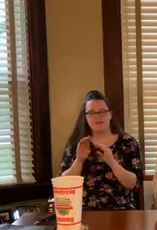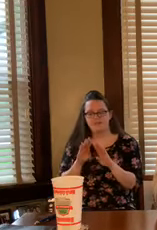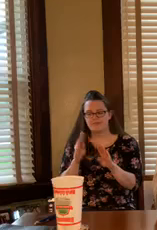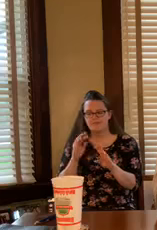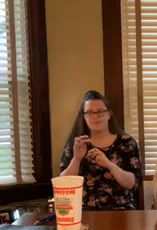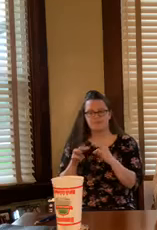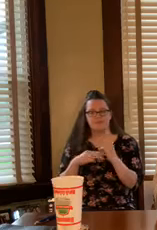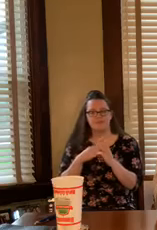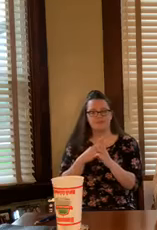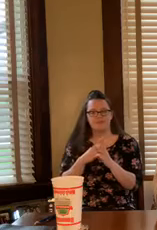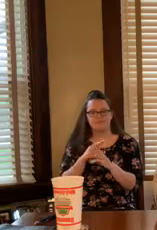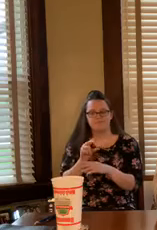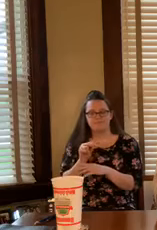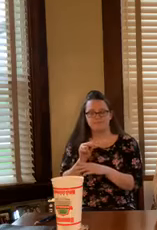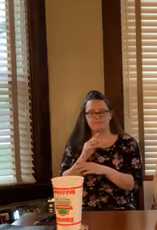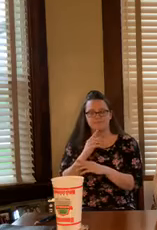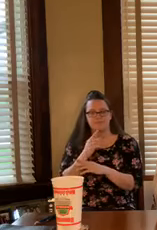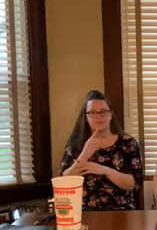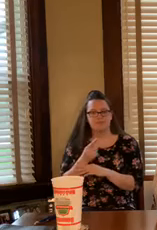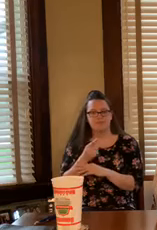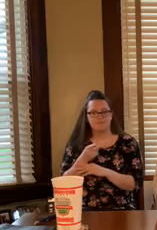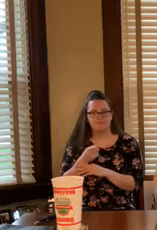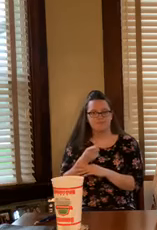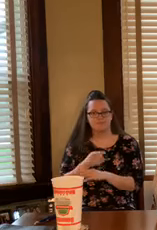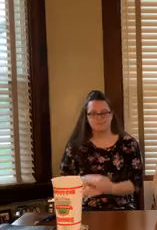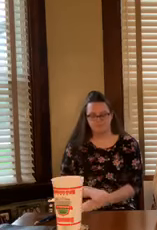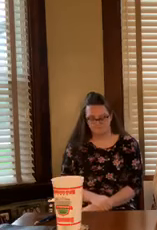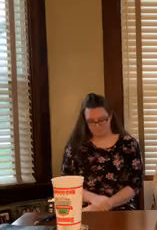directly to you.